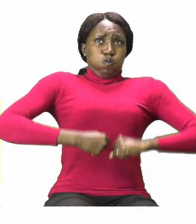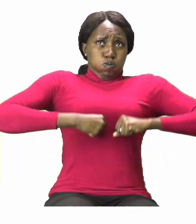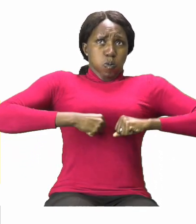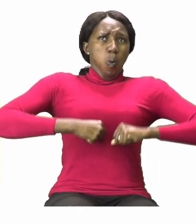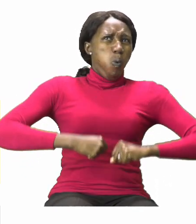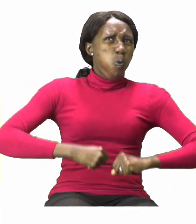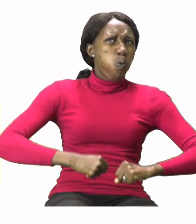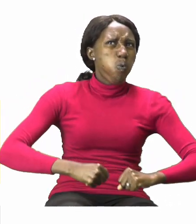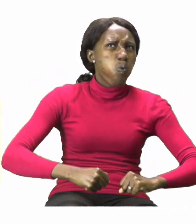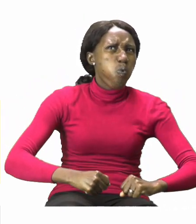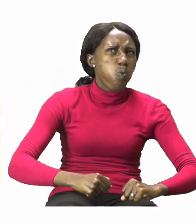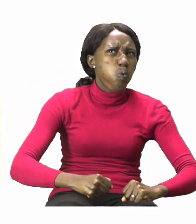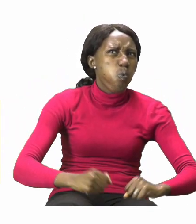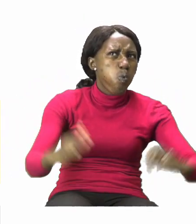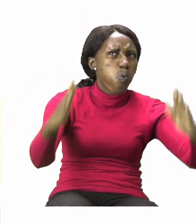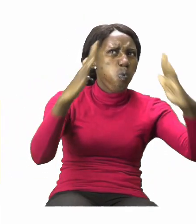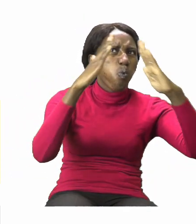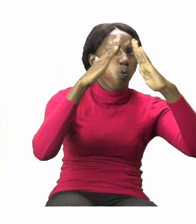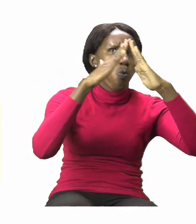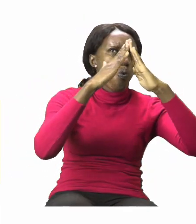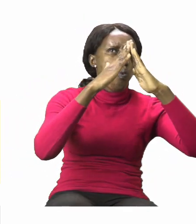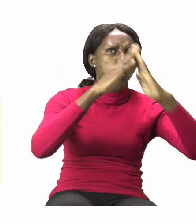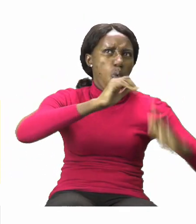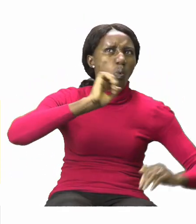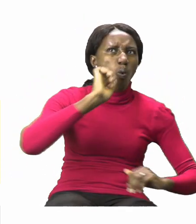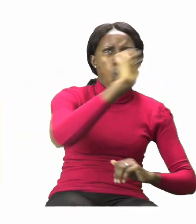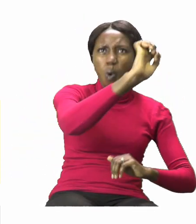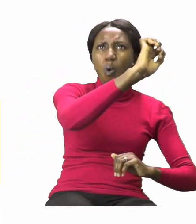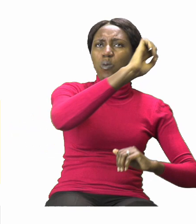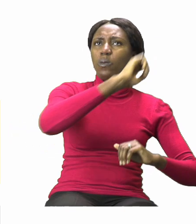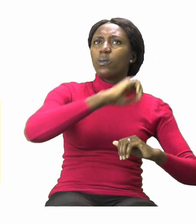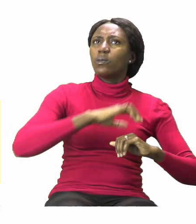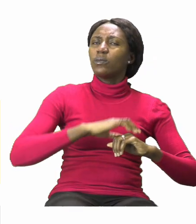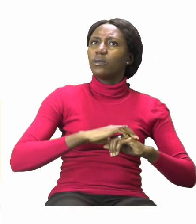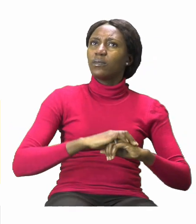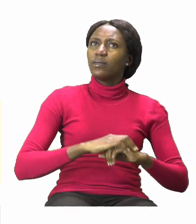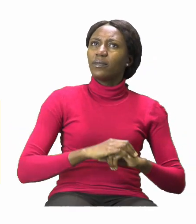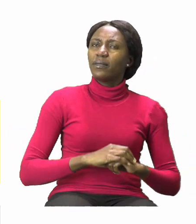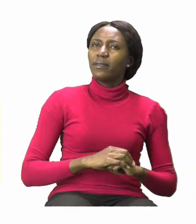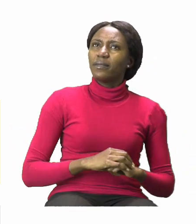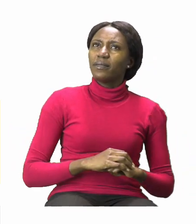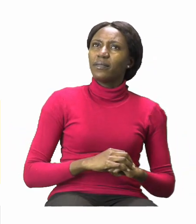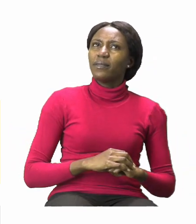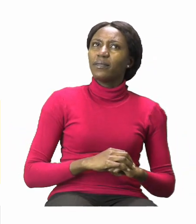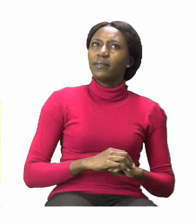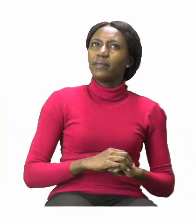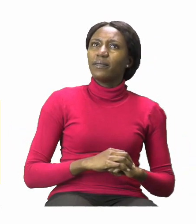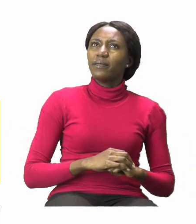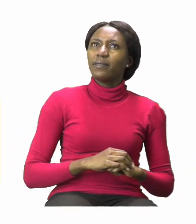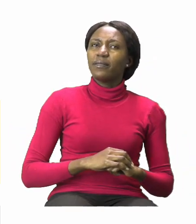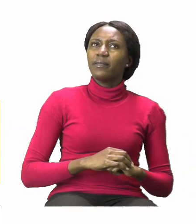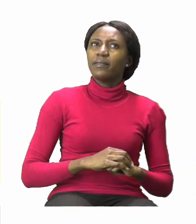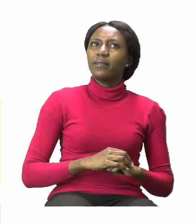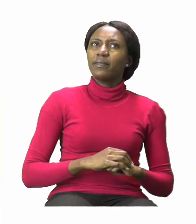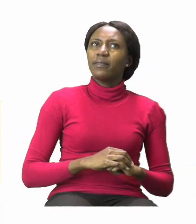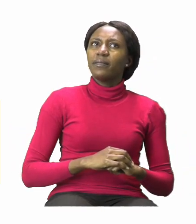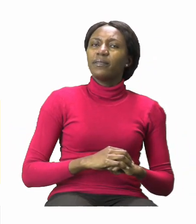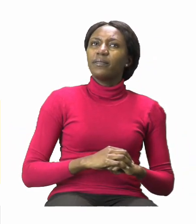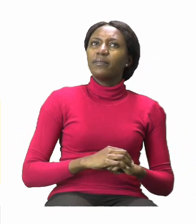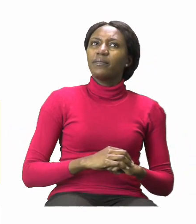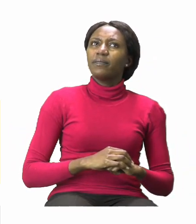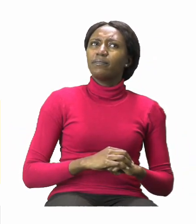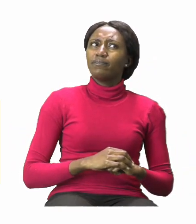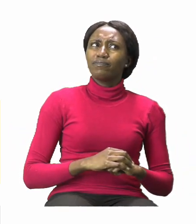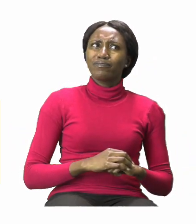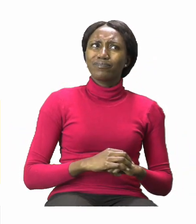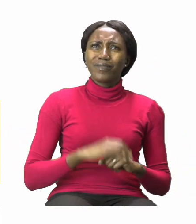and puff and blow your house down." The little